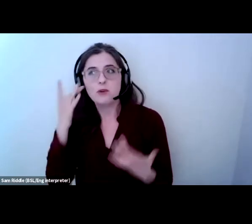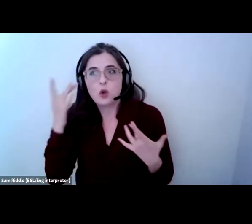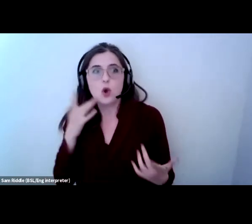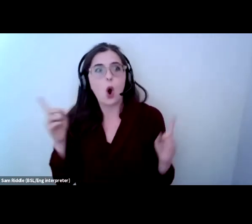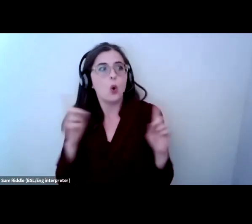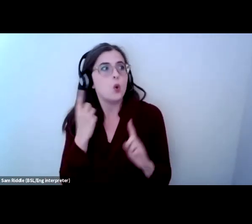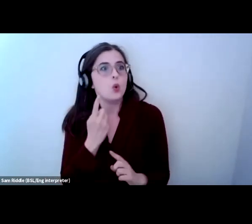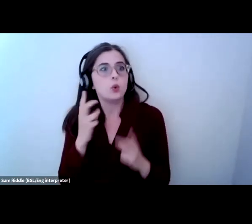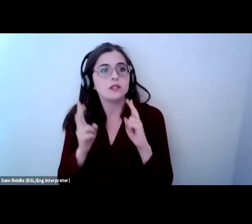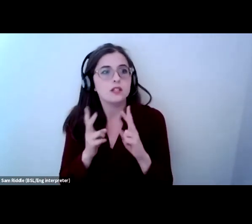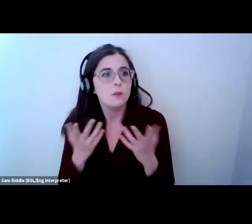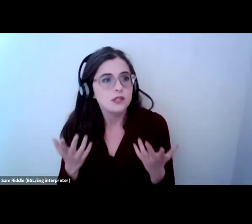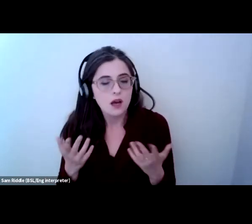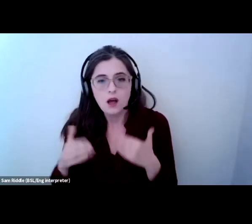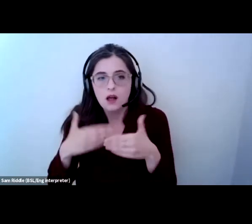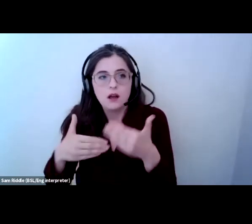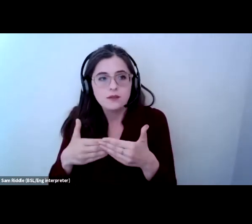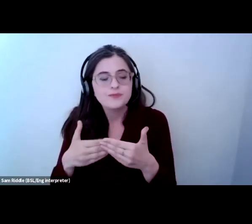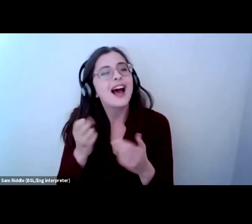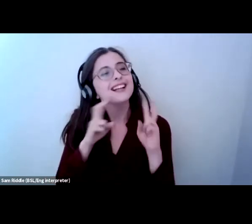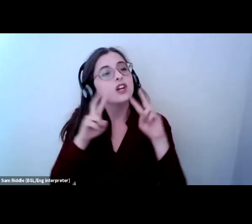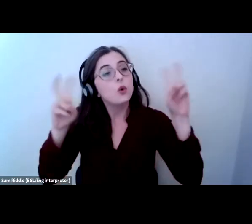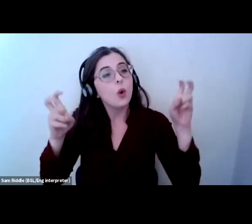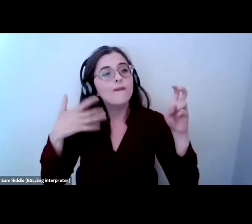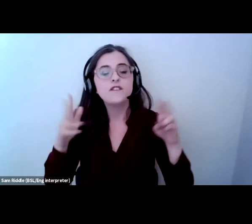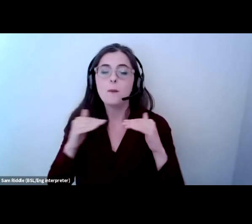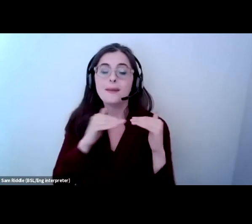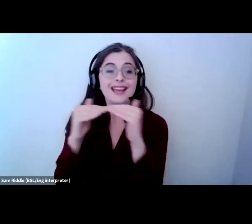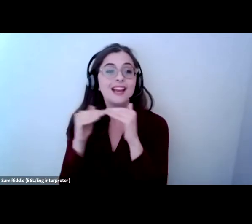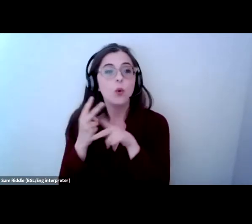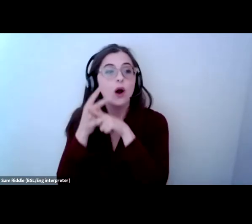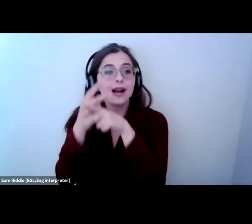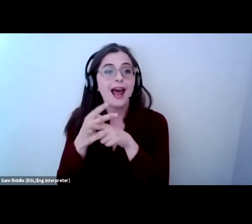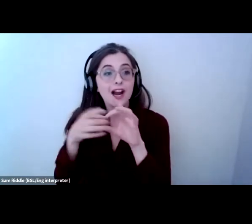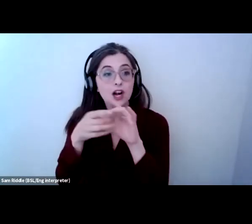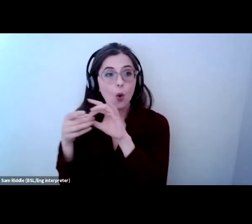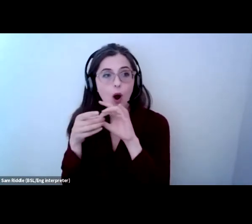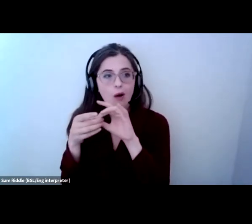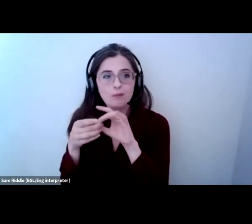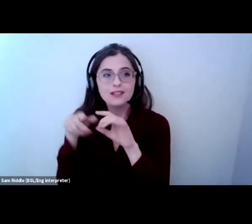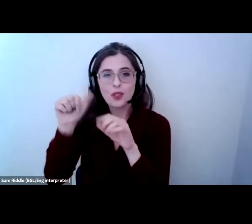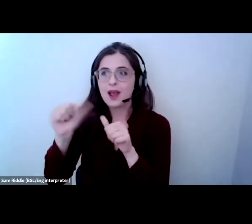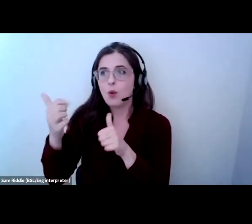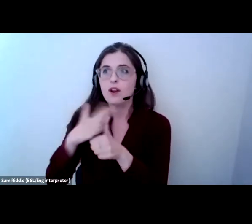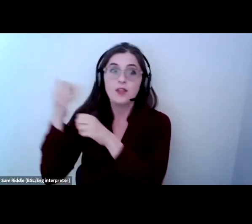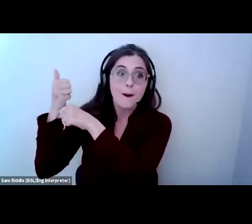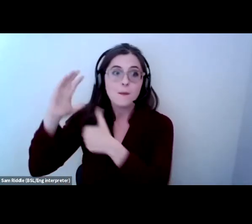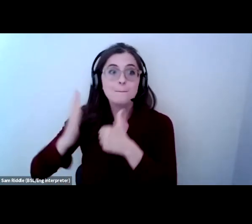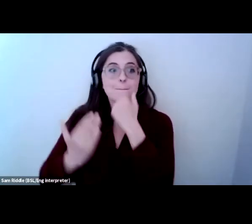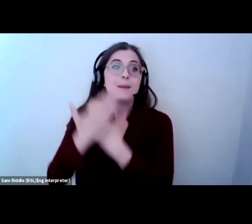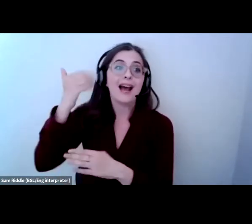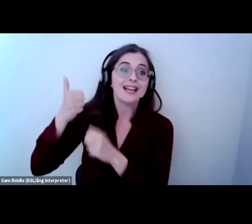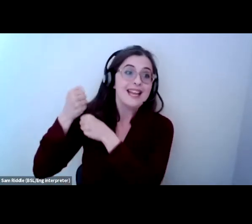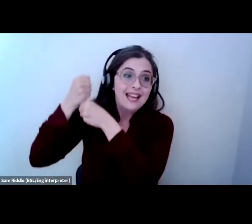I had a quote from Equal Care Co-op, who we're very much following in their footsteps. They were one of the pioneers of the platform